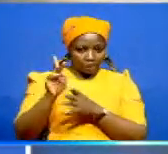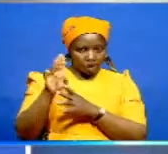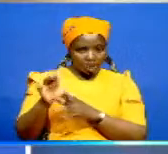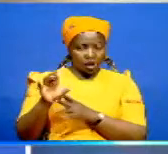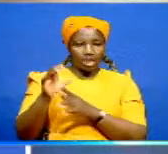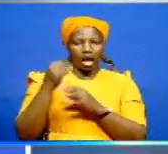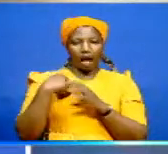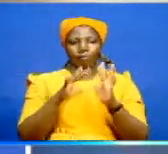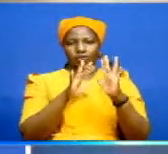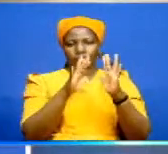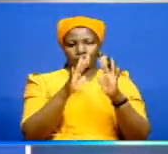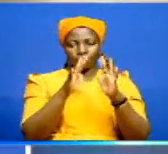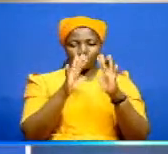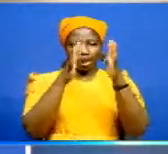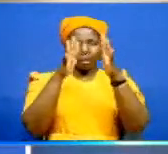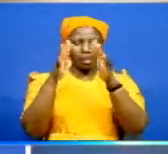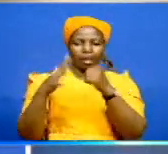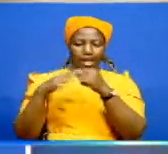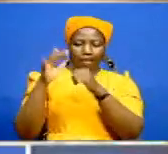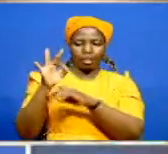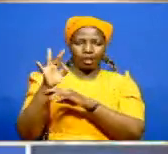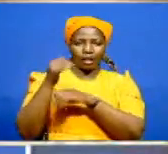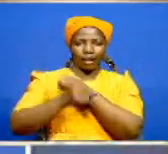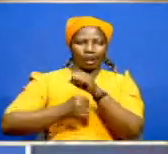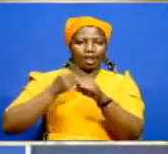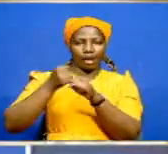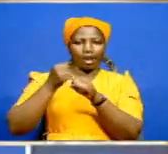by celebrating 93 years of service.